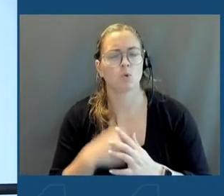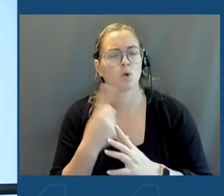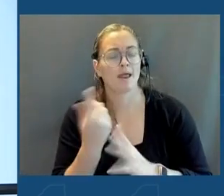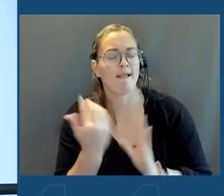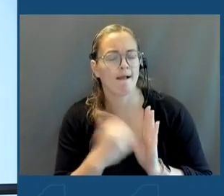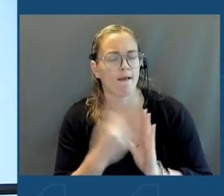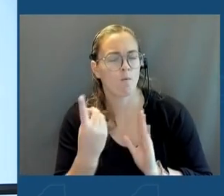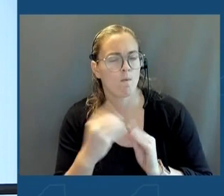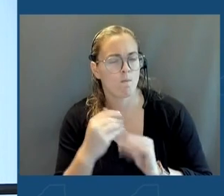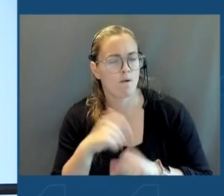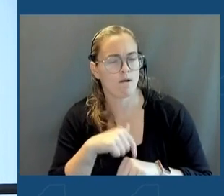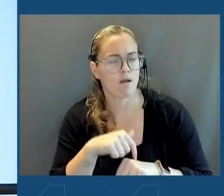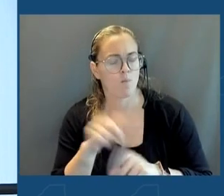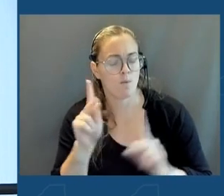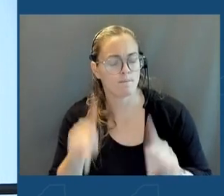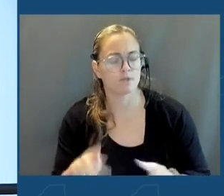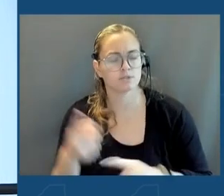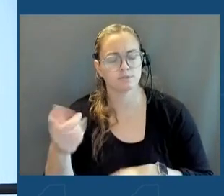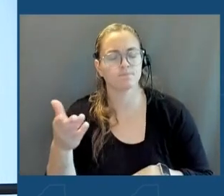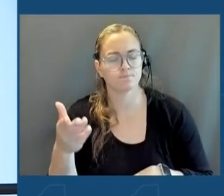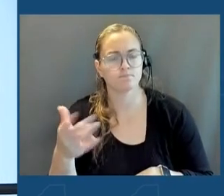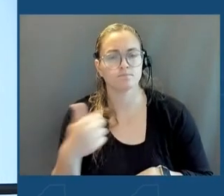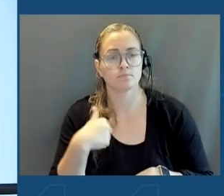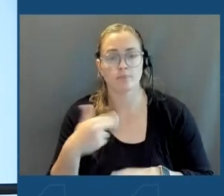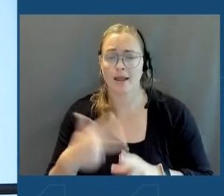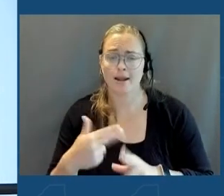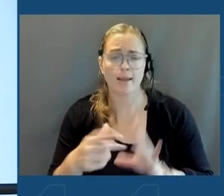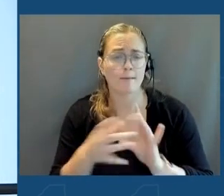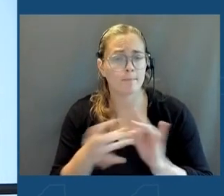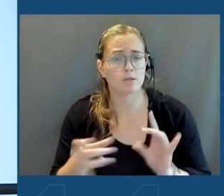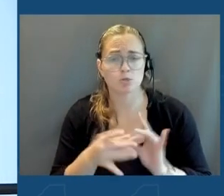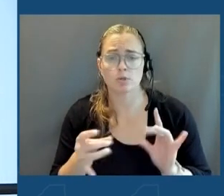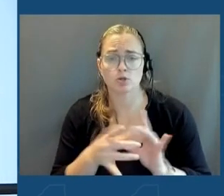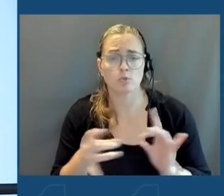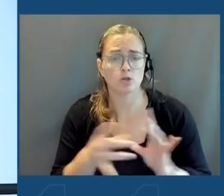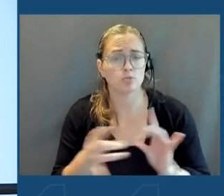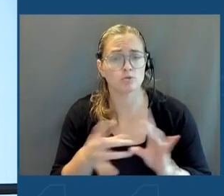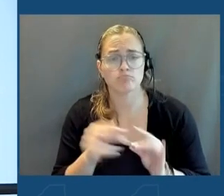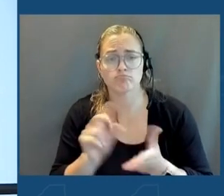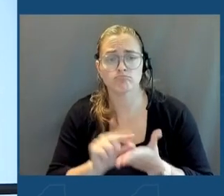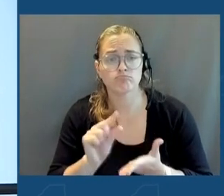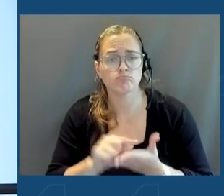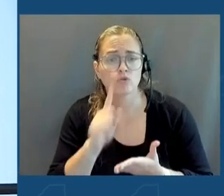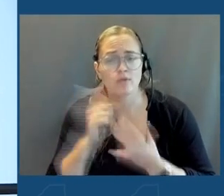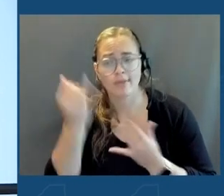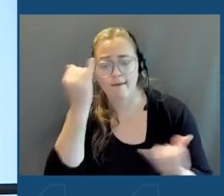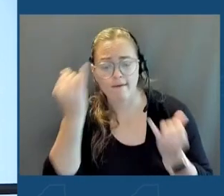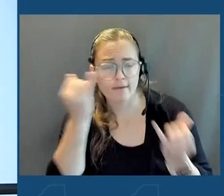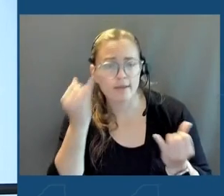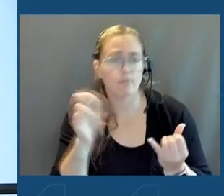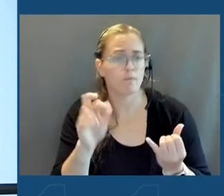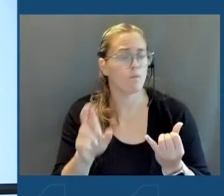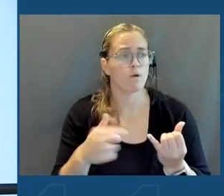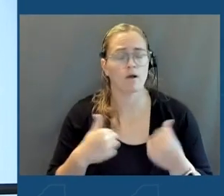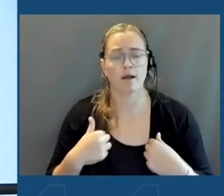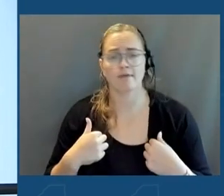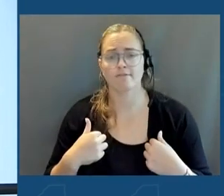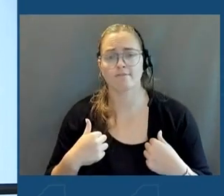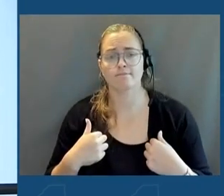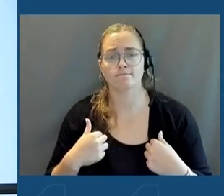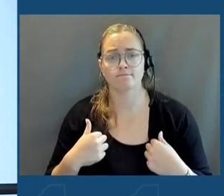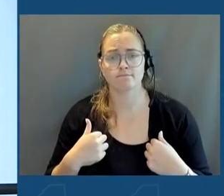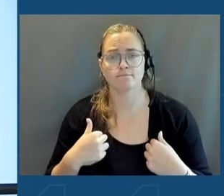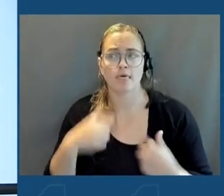more person who certainly, you know, my name gets mentioned in the press for the idea, or I've been, you know, the picture